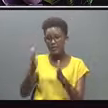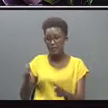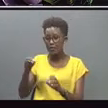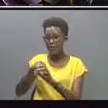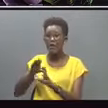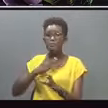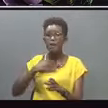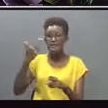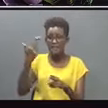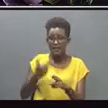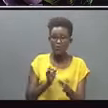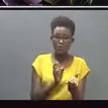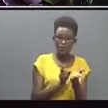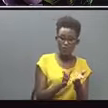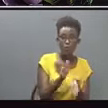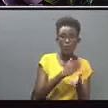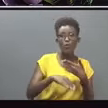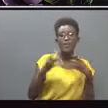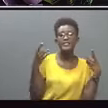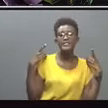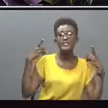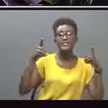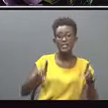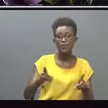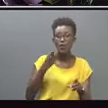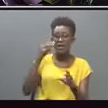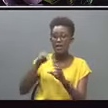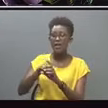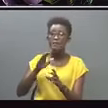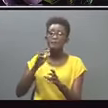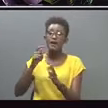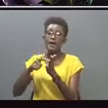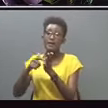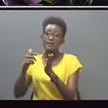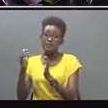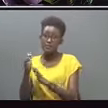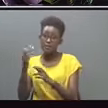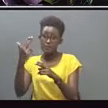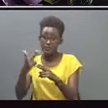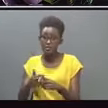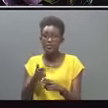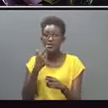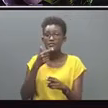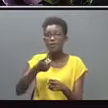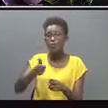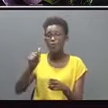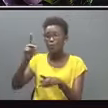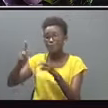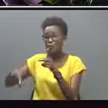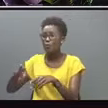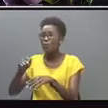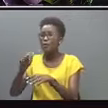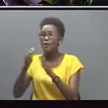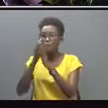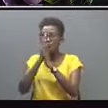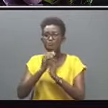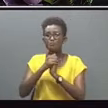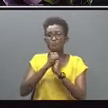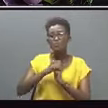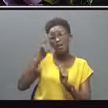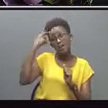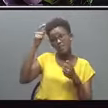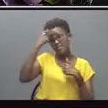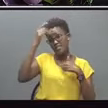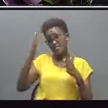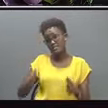out devils. In my name, they shall lay hands on the sick and they shall